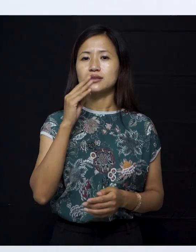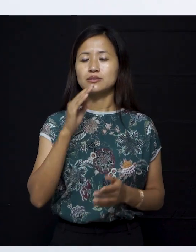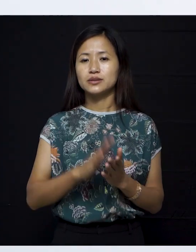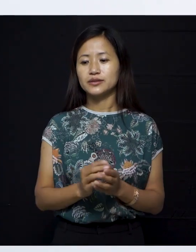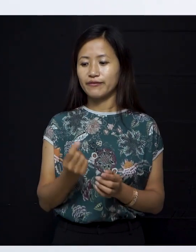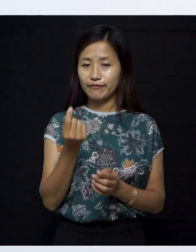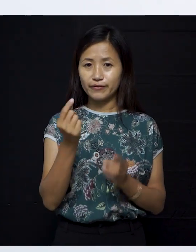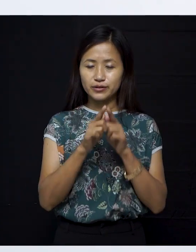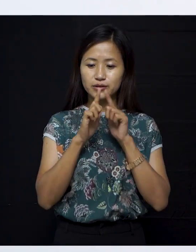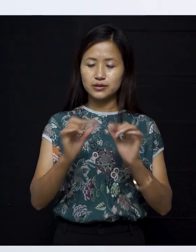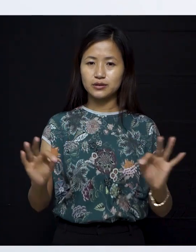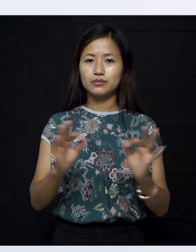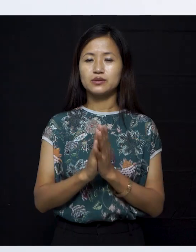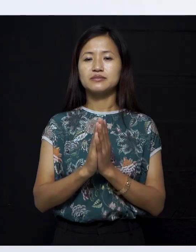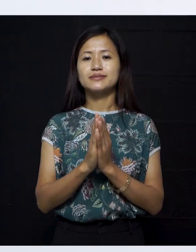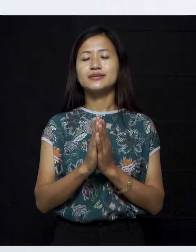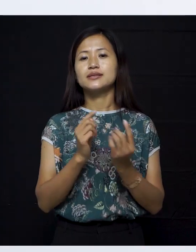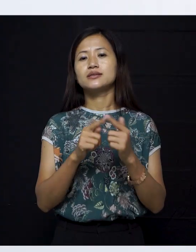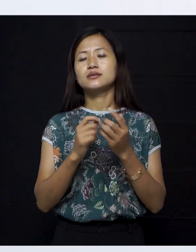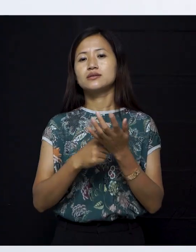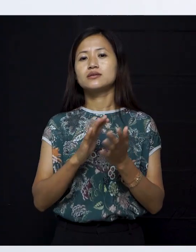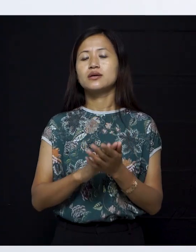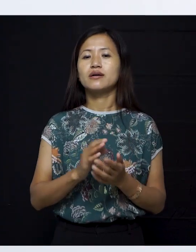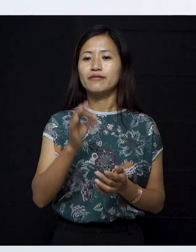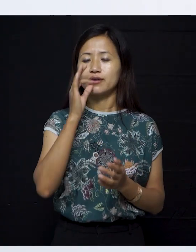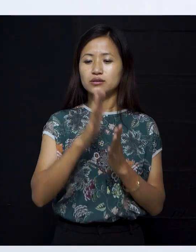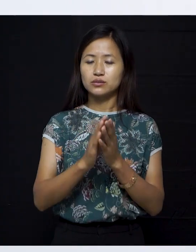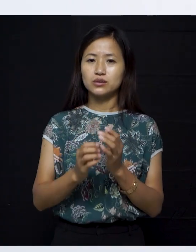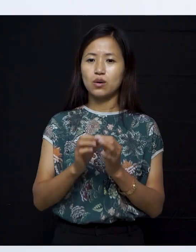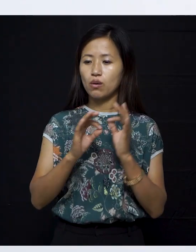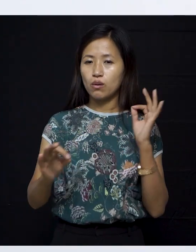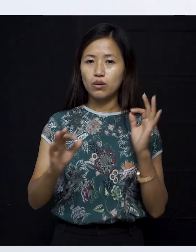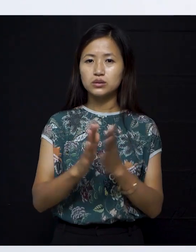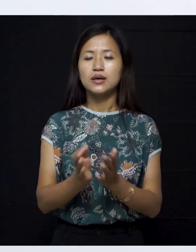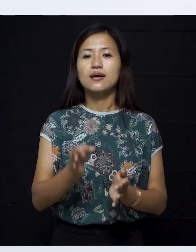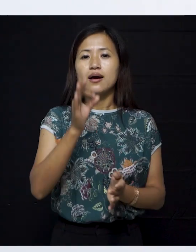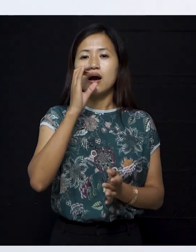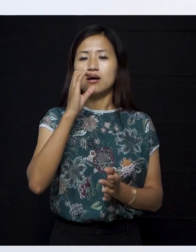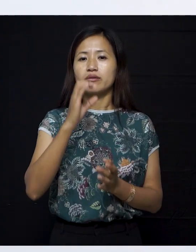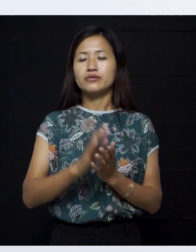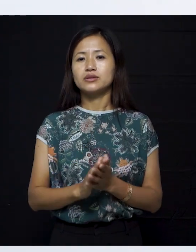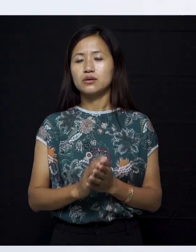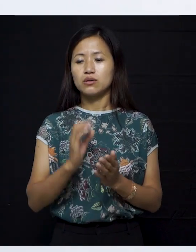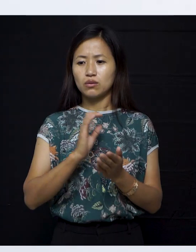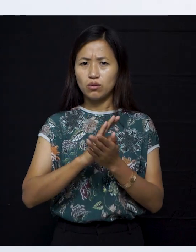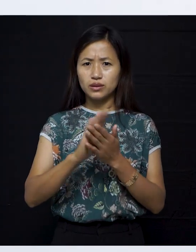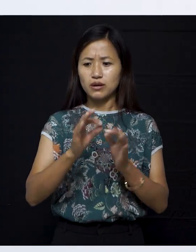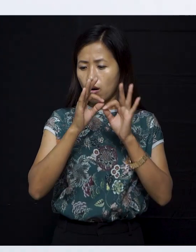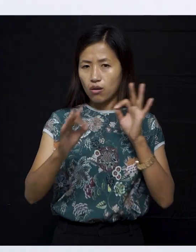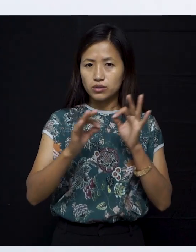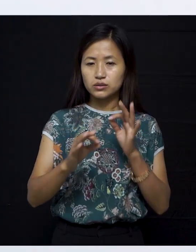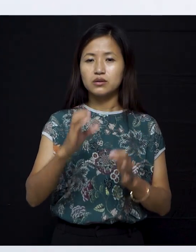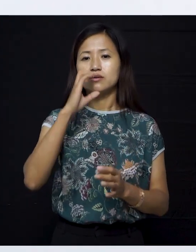very simple terms. I said, I filled the flask with hot coffee. With hot coffee is the phrase there, because